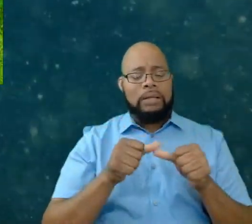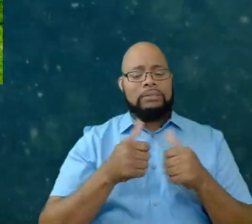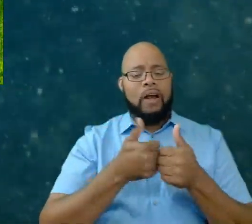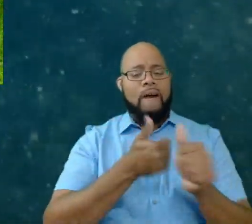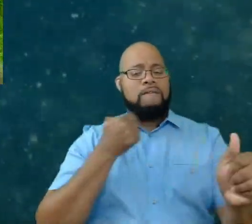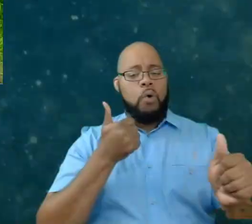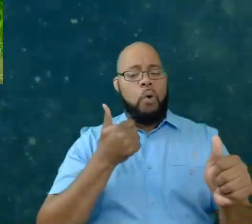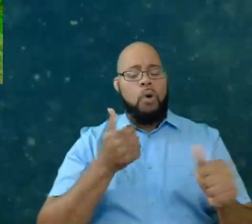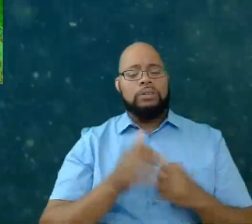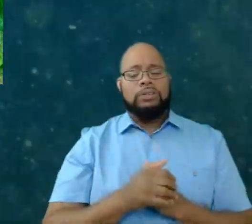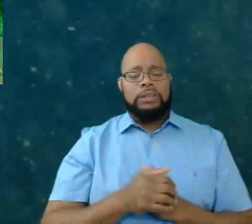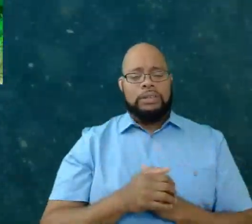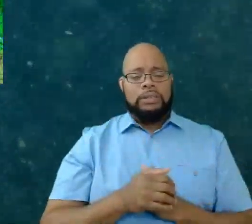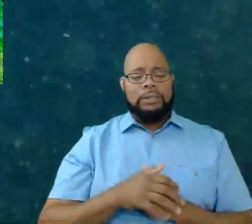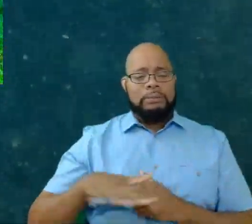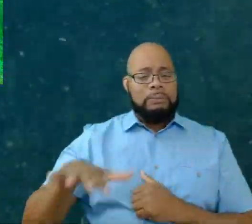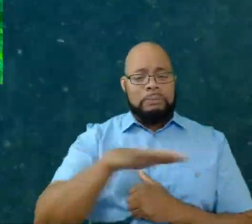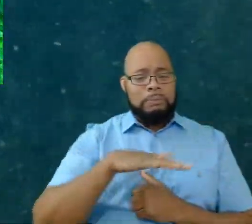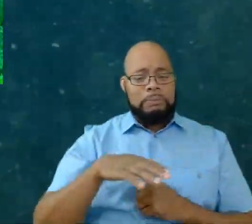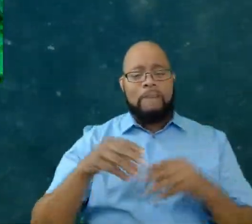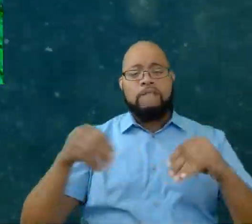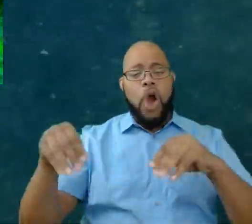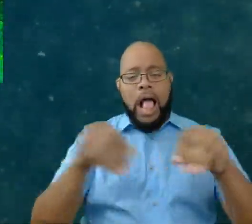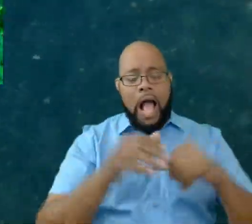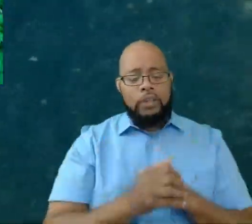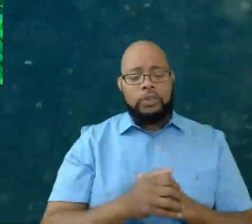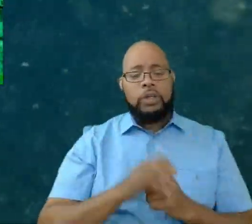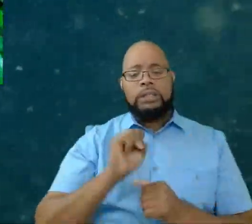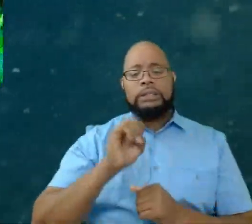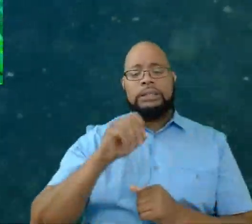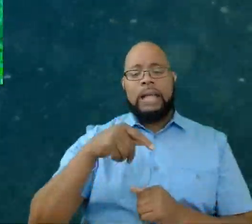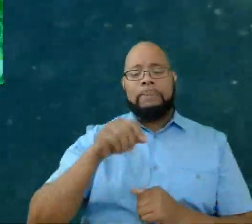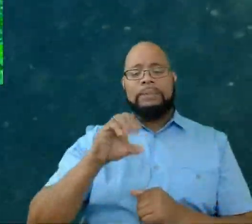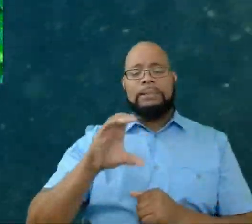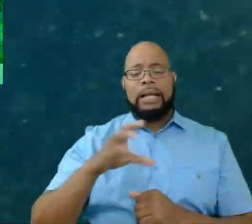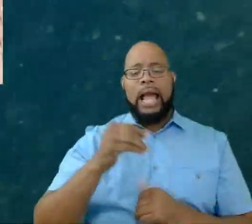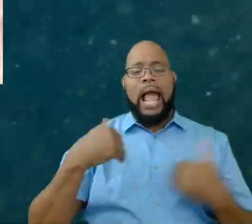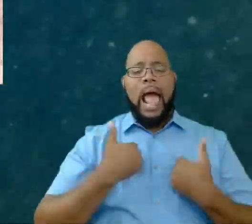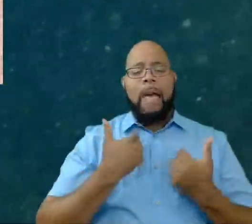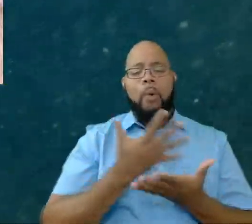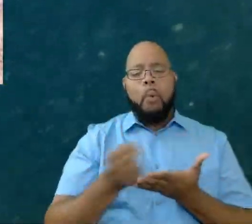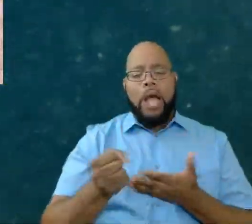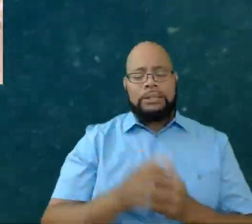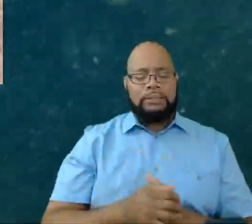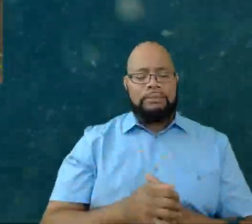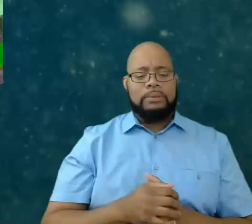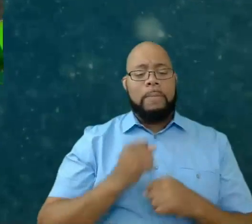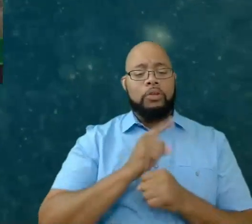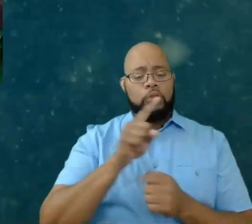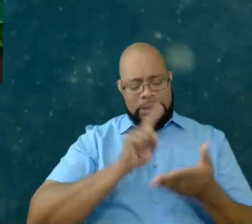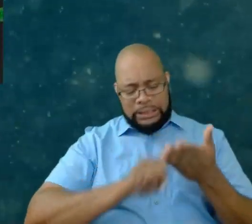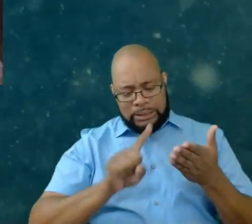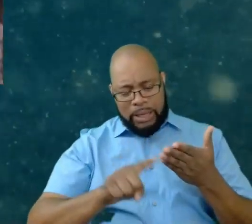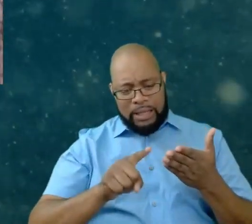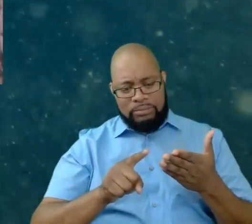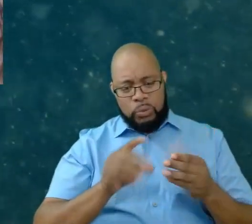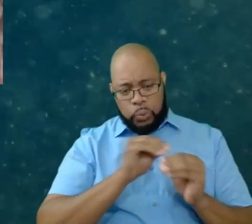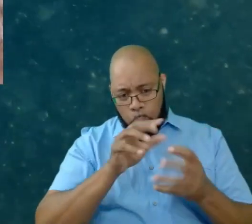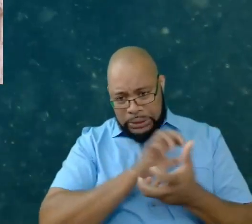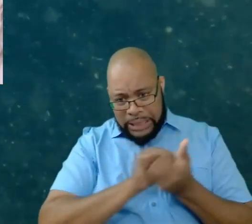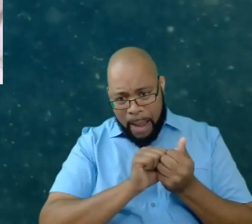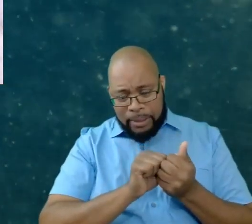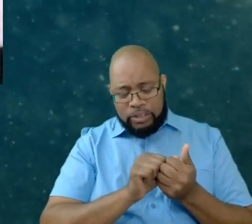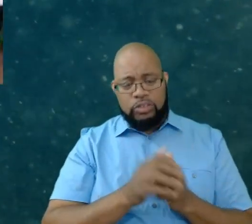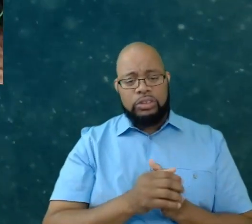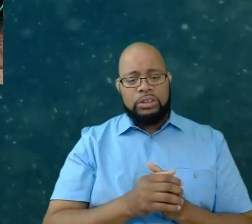a safe spot away from sources of nitrate. These sources may include fertilizers, septic tanks, and animal waste. It's important to inspect your